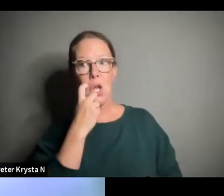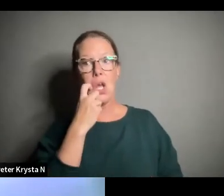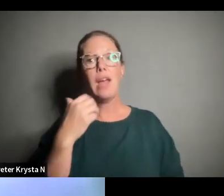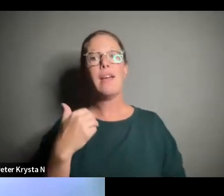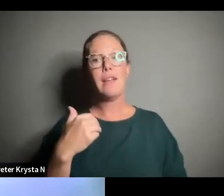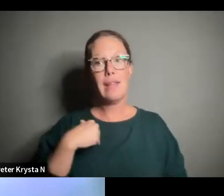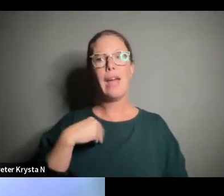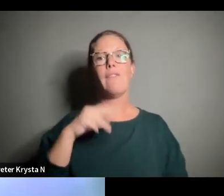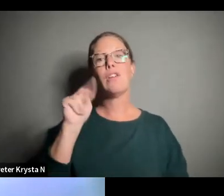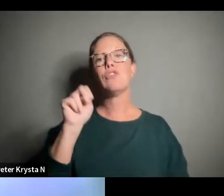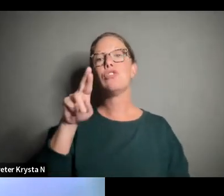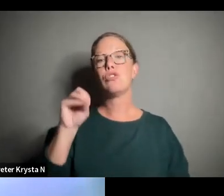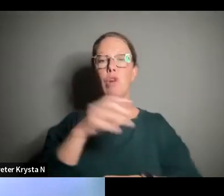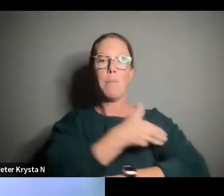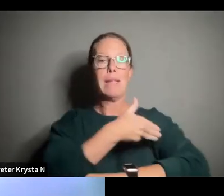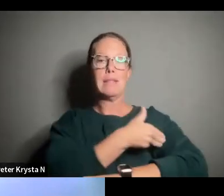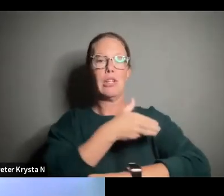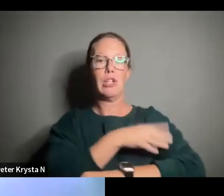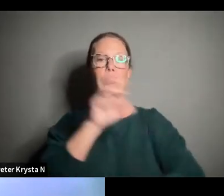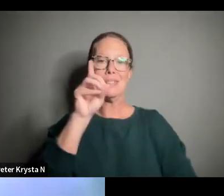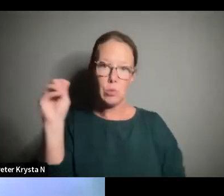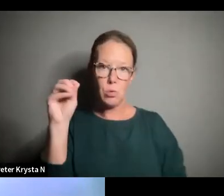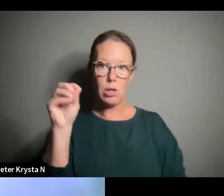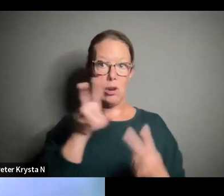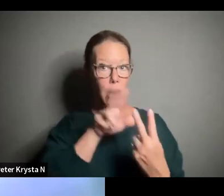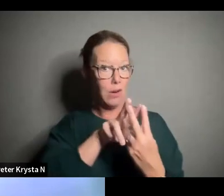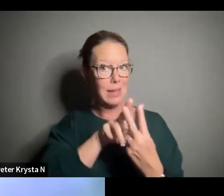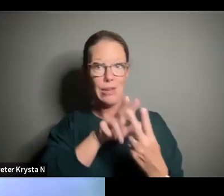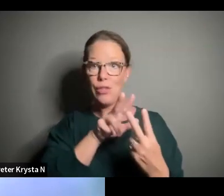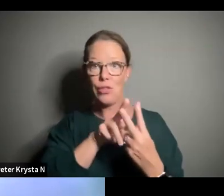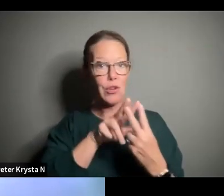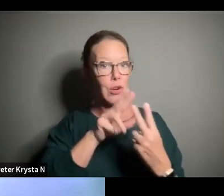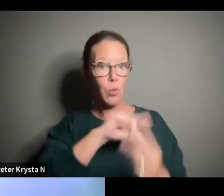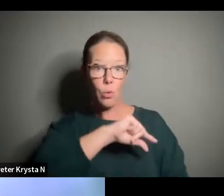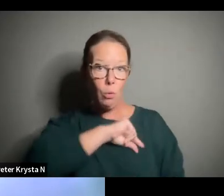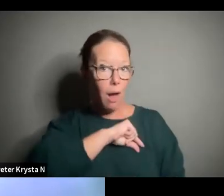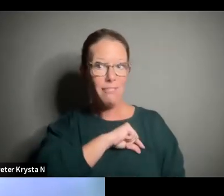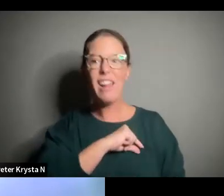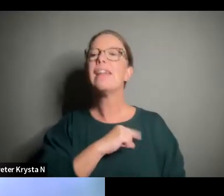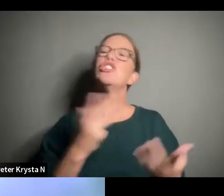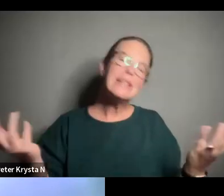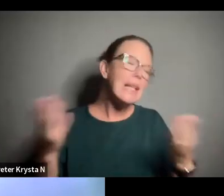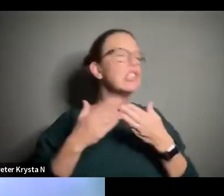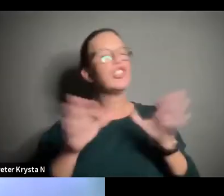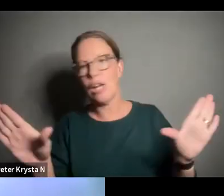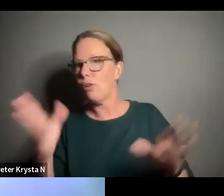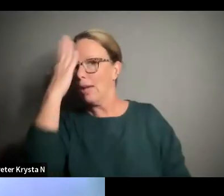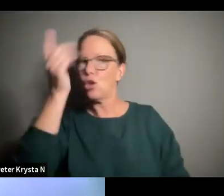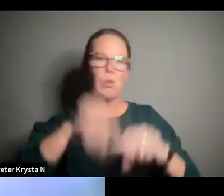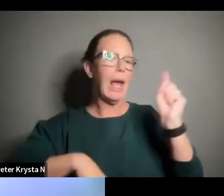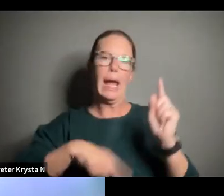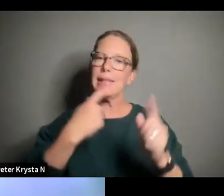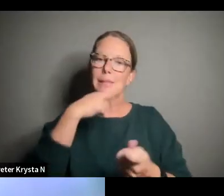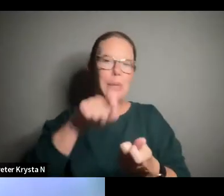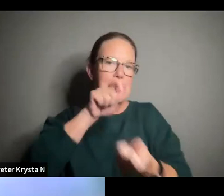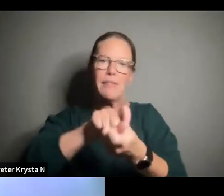a neuromuscular disorder. So would either of these people qualify, just in general, because I know you can't speak